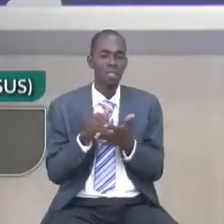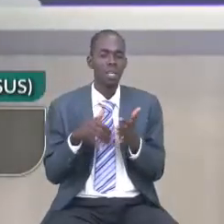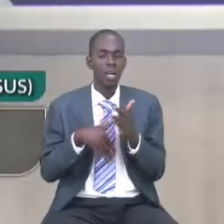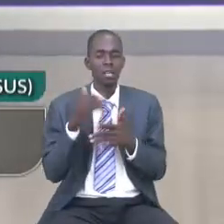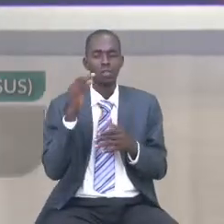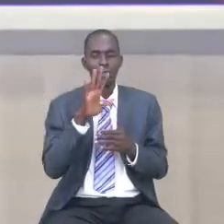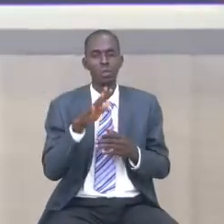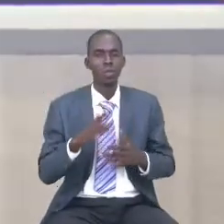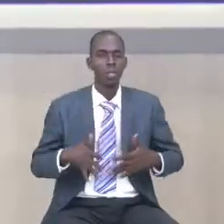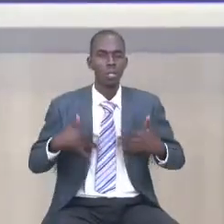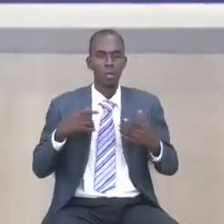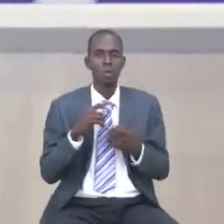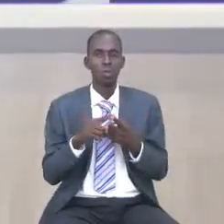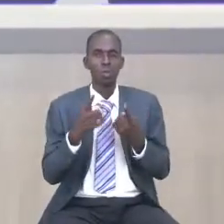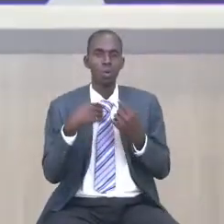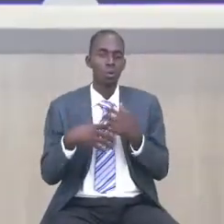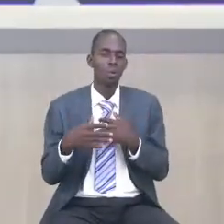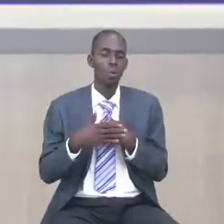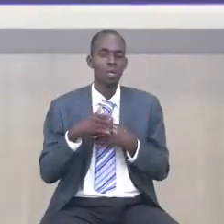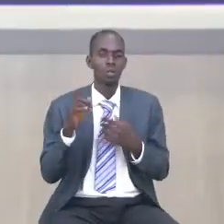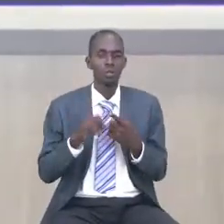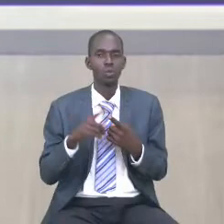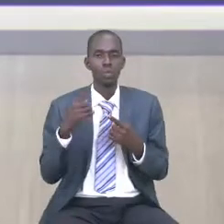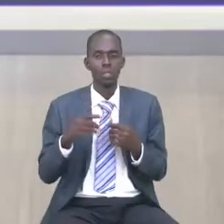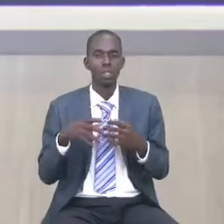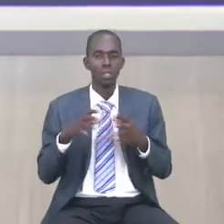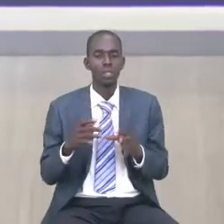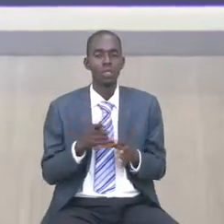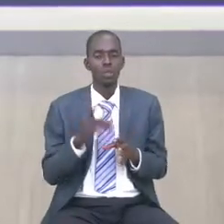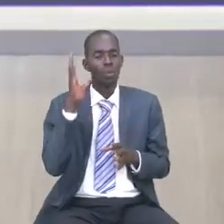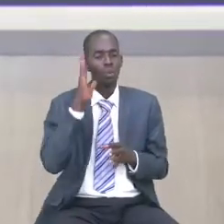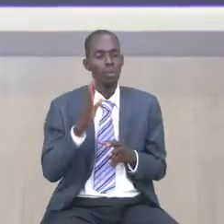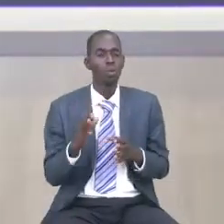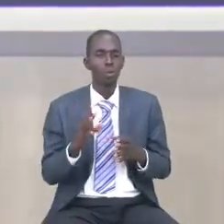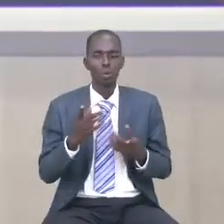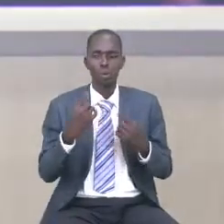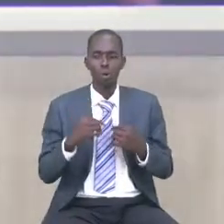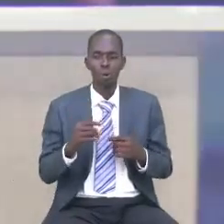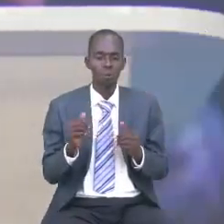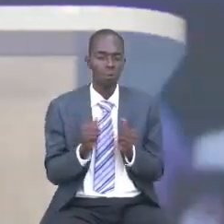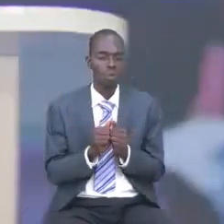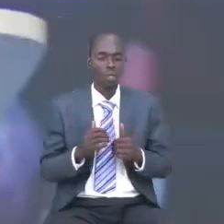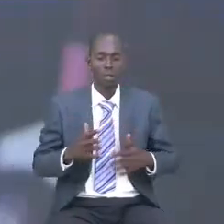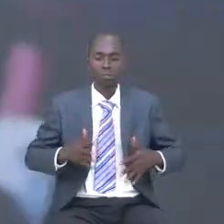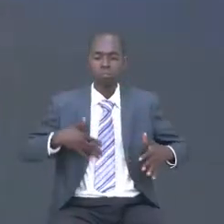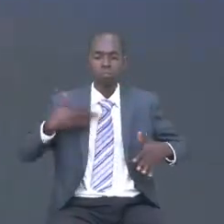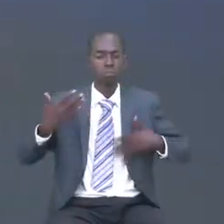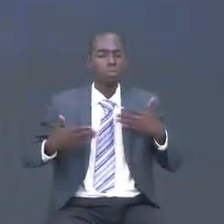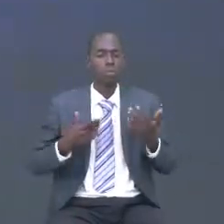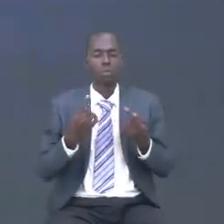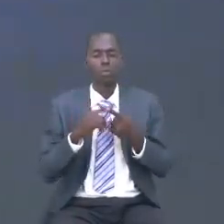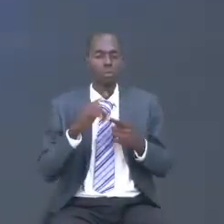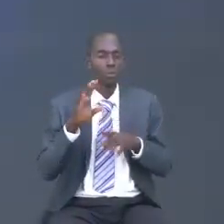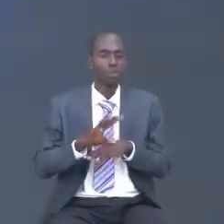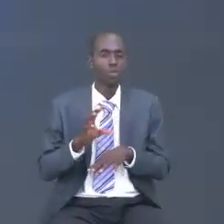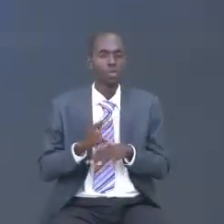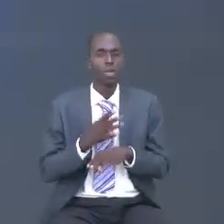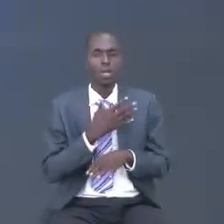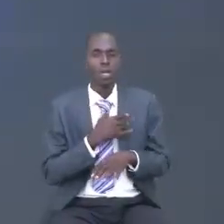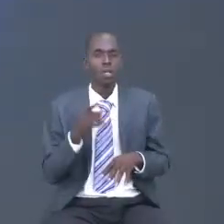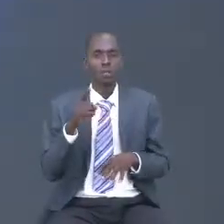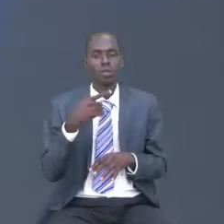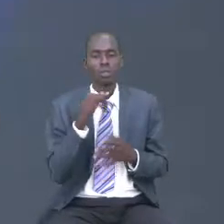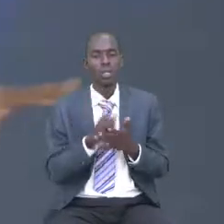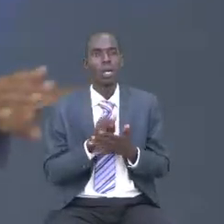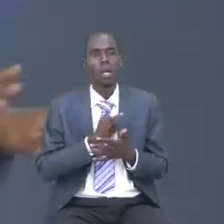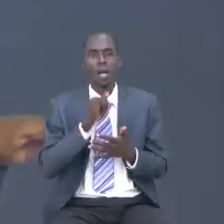when you come to class, you come like, I'm excited to learn. And when you come to church, you come like, I'm excited to